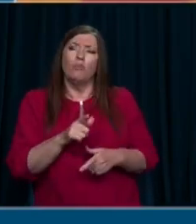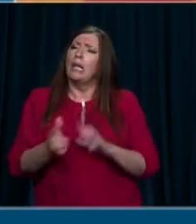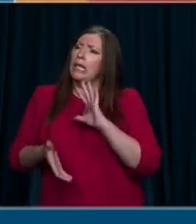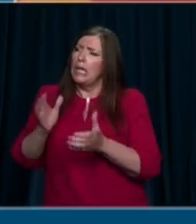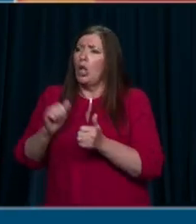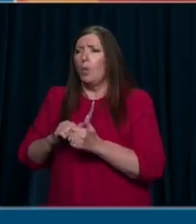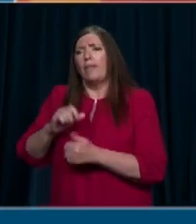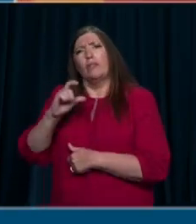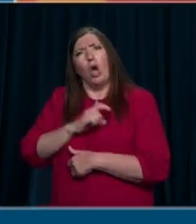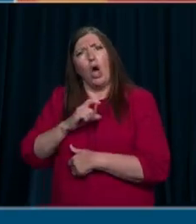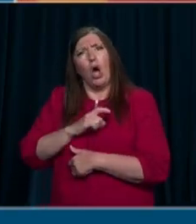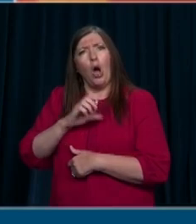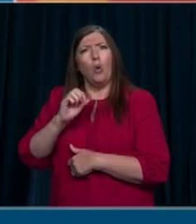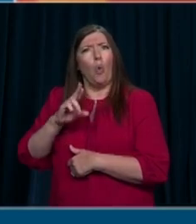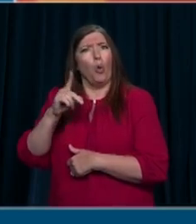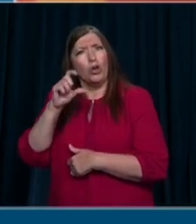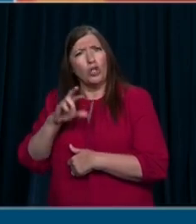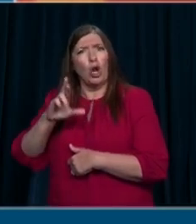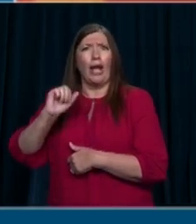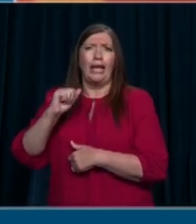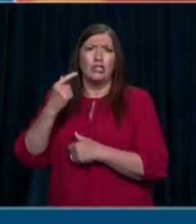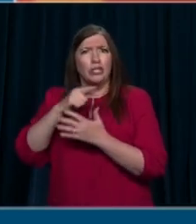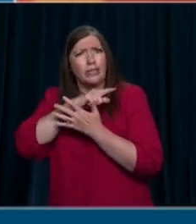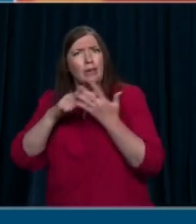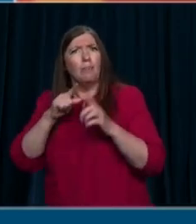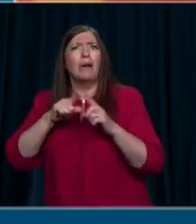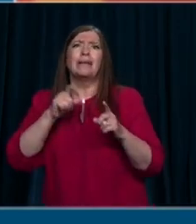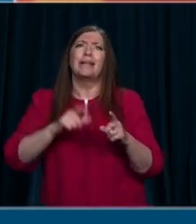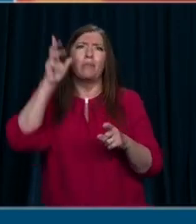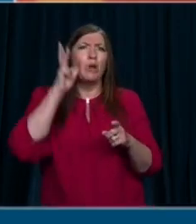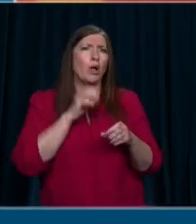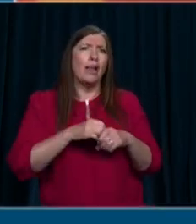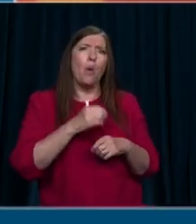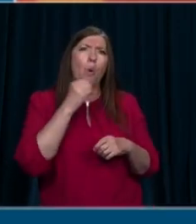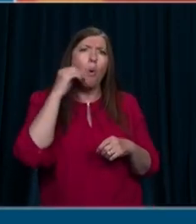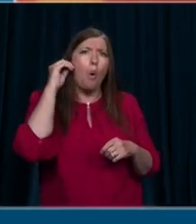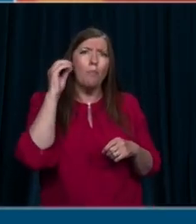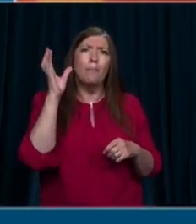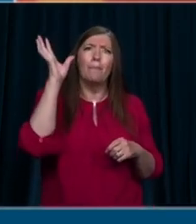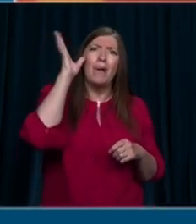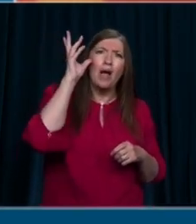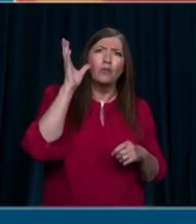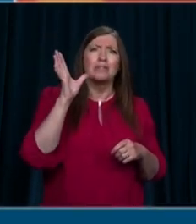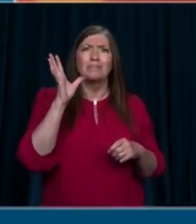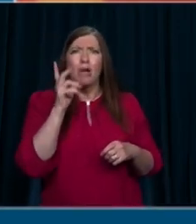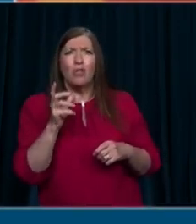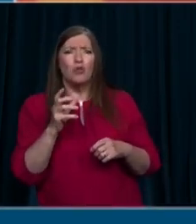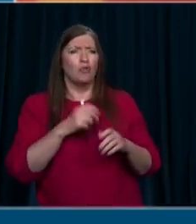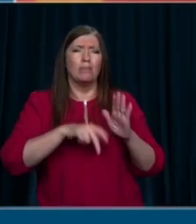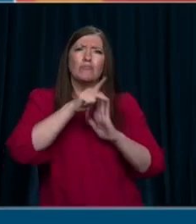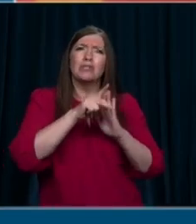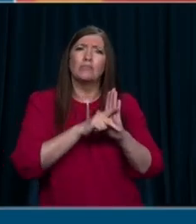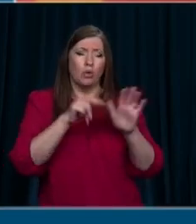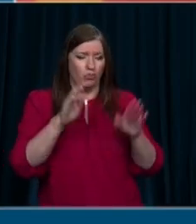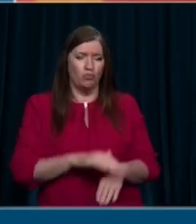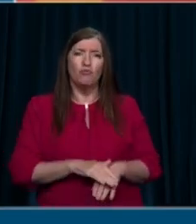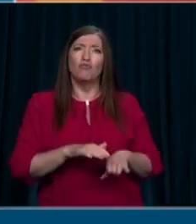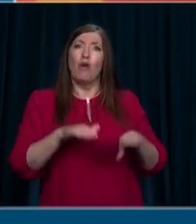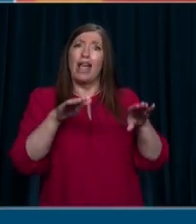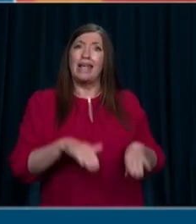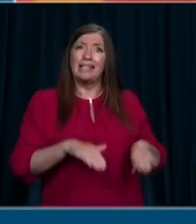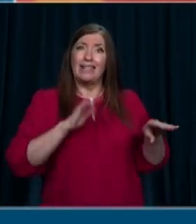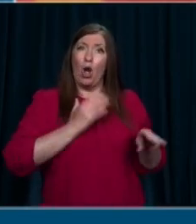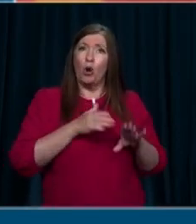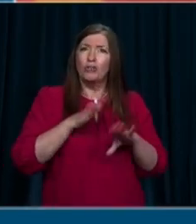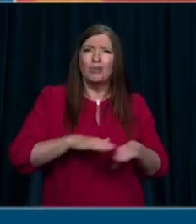and order and AGs, but we got to get parents in homes. We need fathers and mothers and get back to the principles of raising our children. We shouldn't